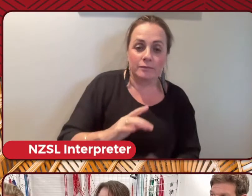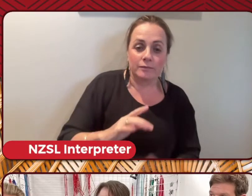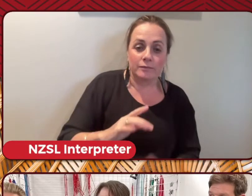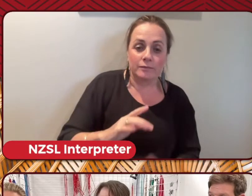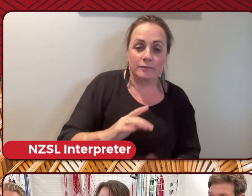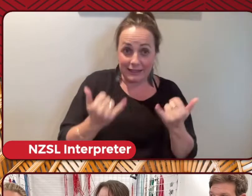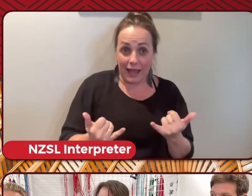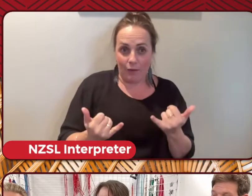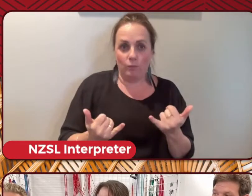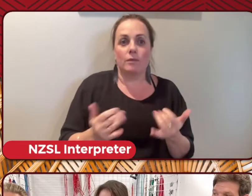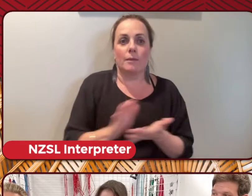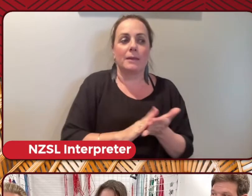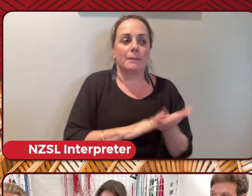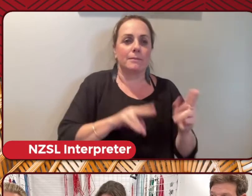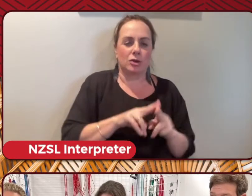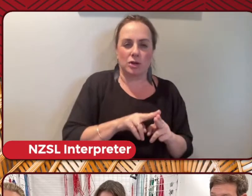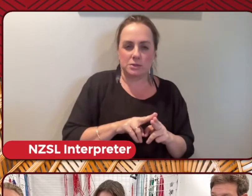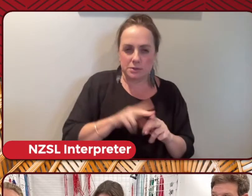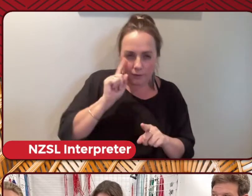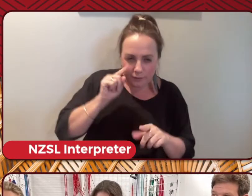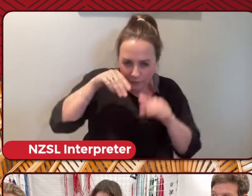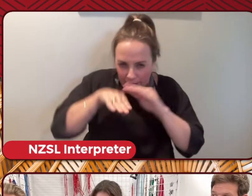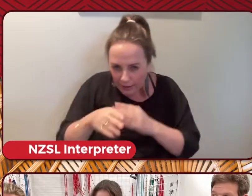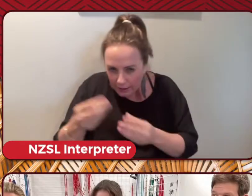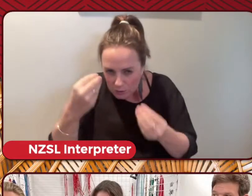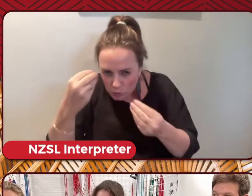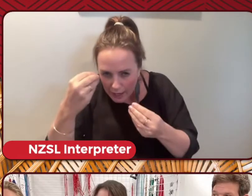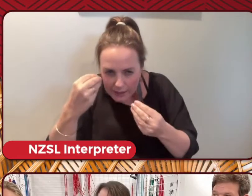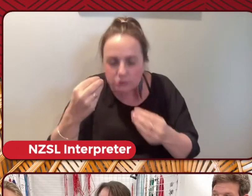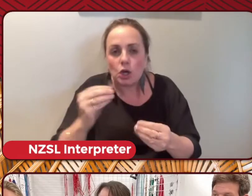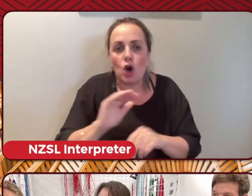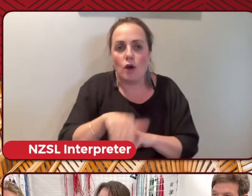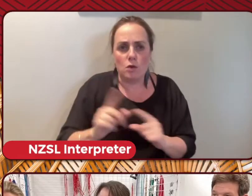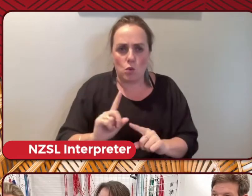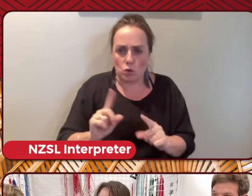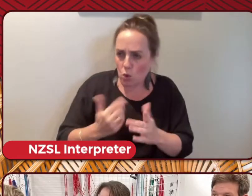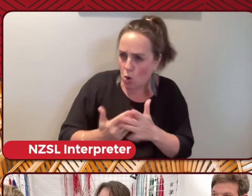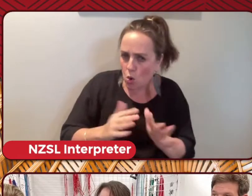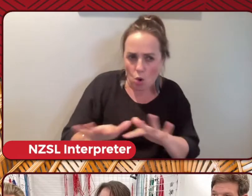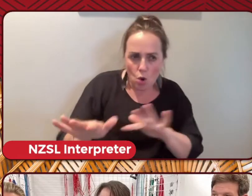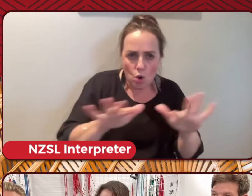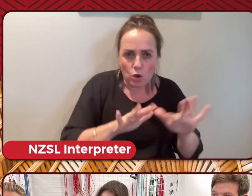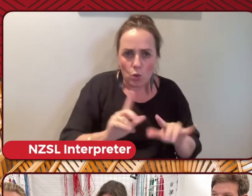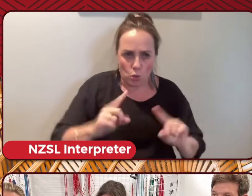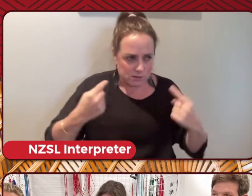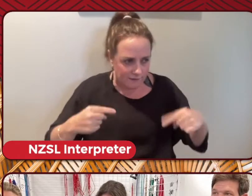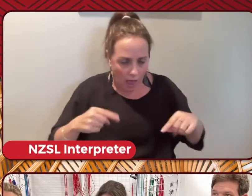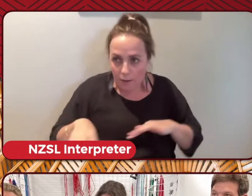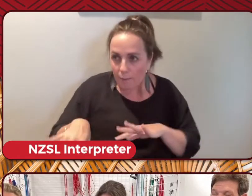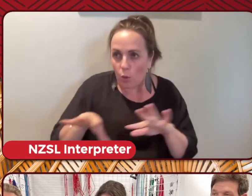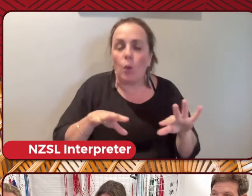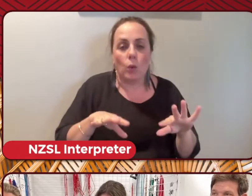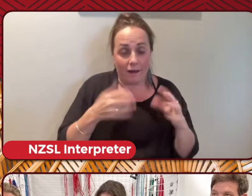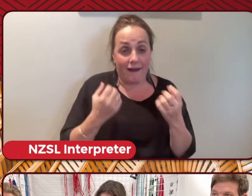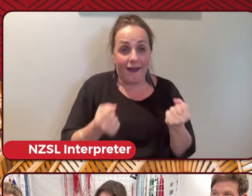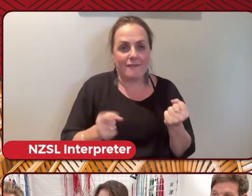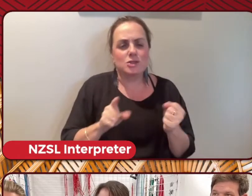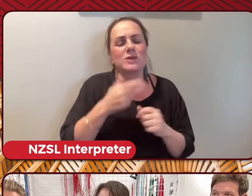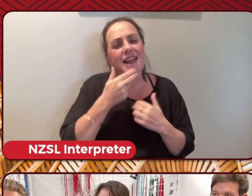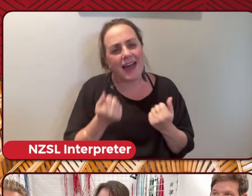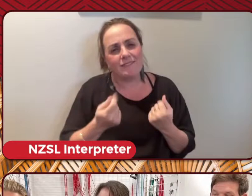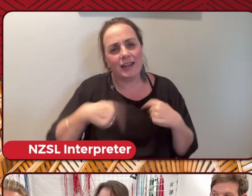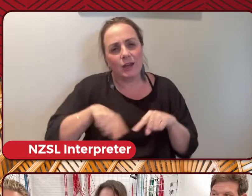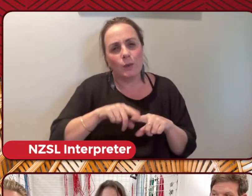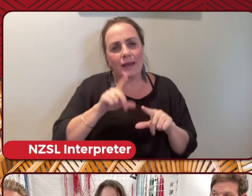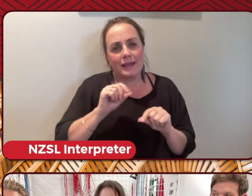are very clued on and are very educated in like what's going on and what's available. So it's just lovely that we can